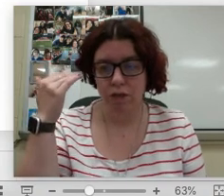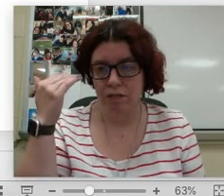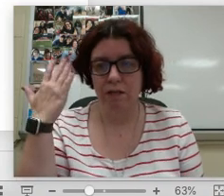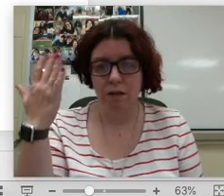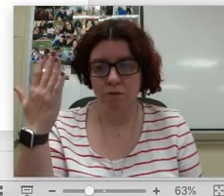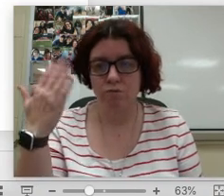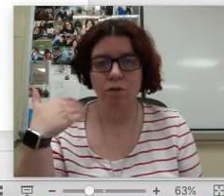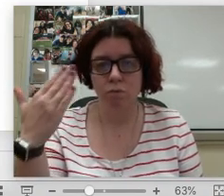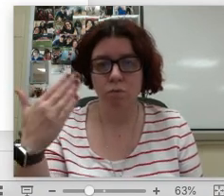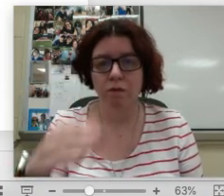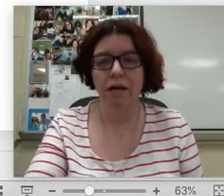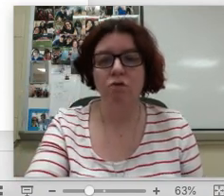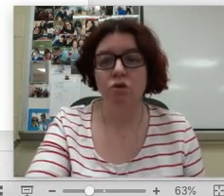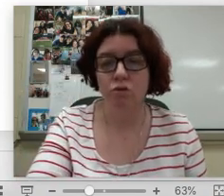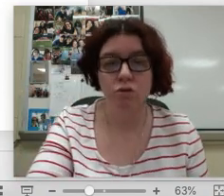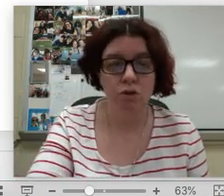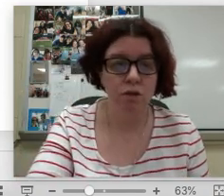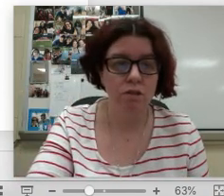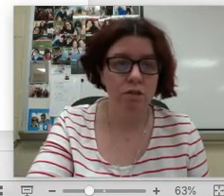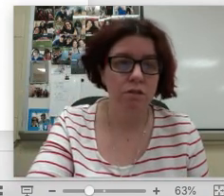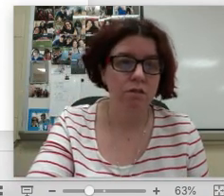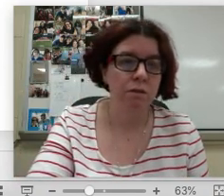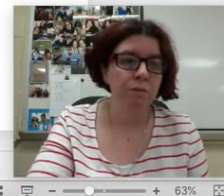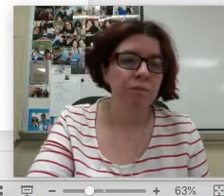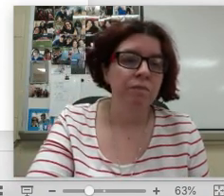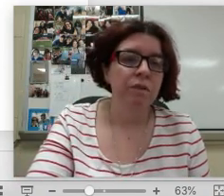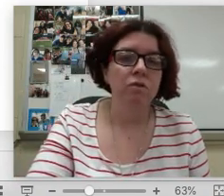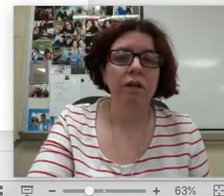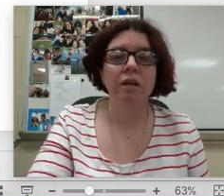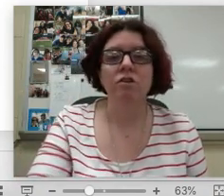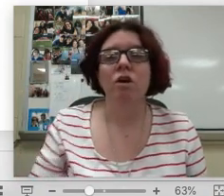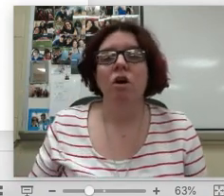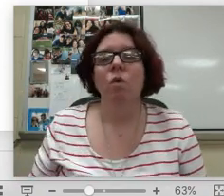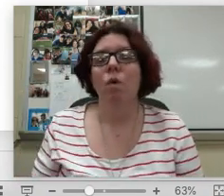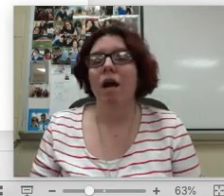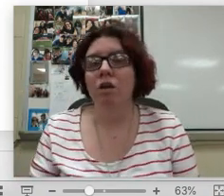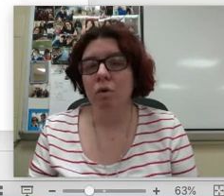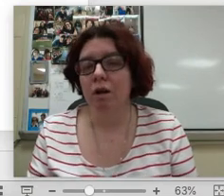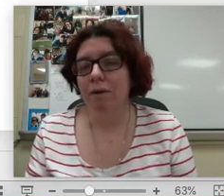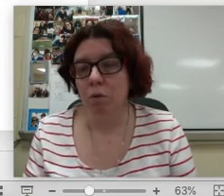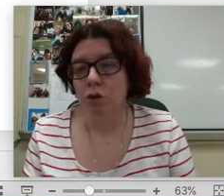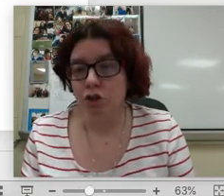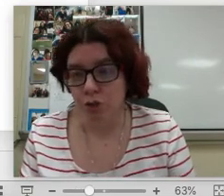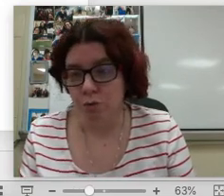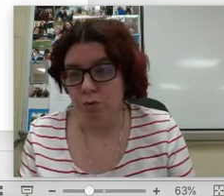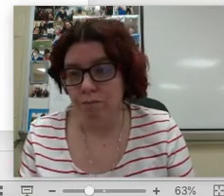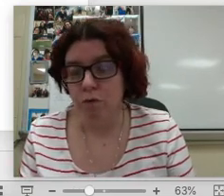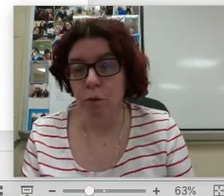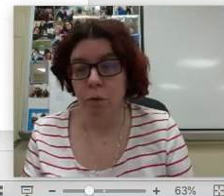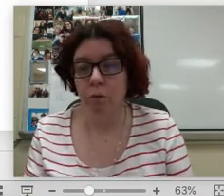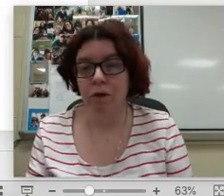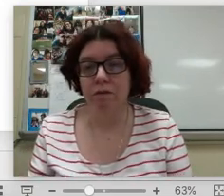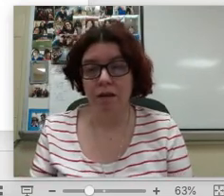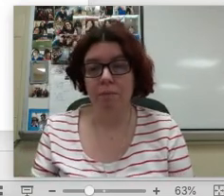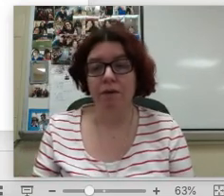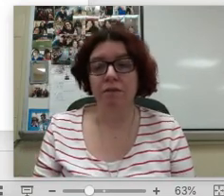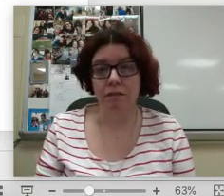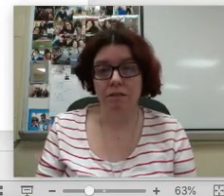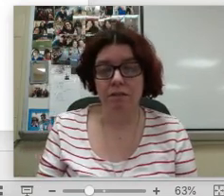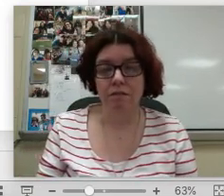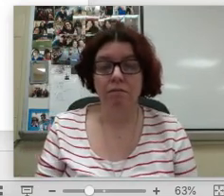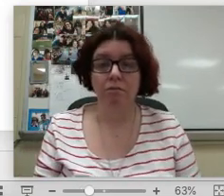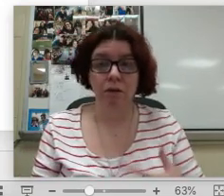is resting, eyebrows raised, what we're doing now, shows the start of the sentence. So the English, why are you wearing my orange shoes? So who or what is the topic